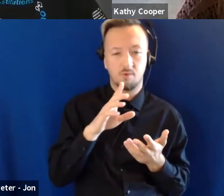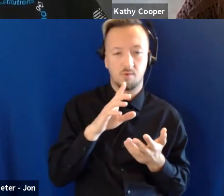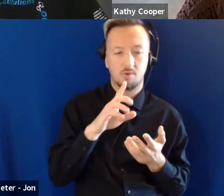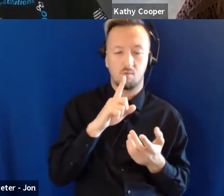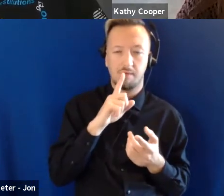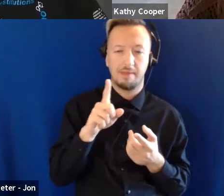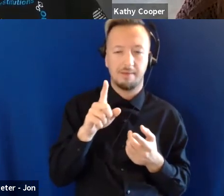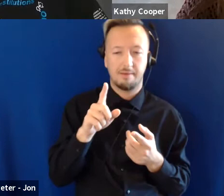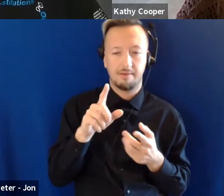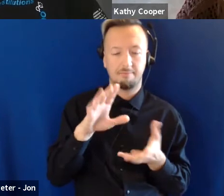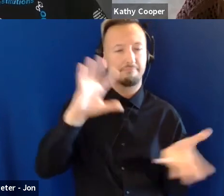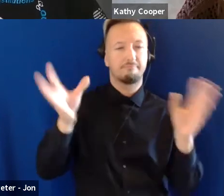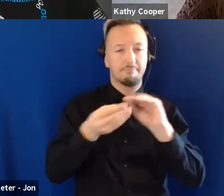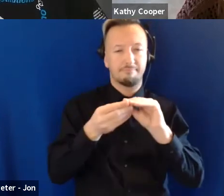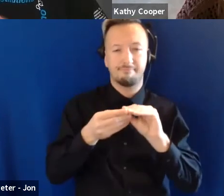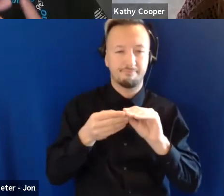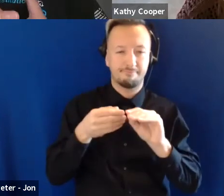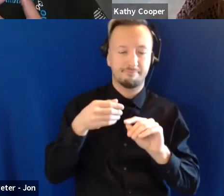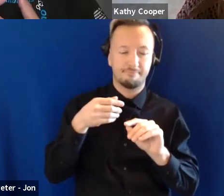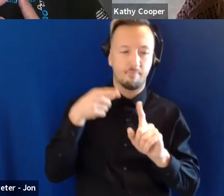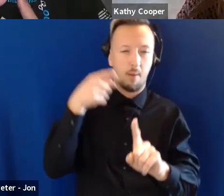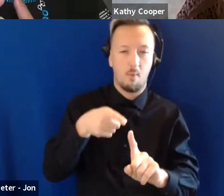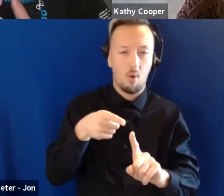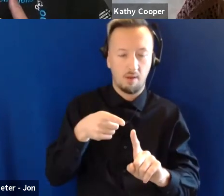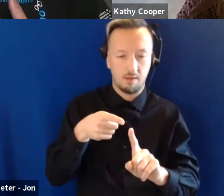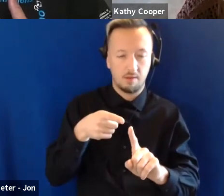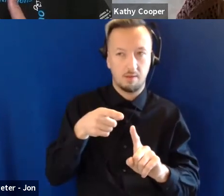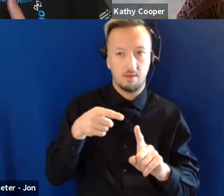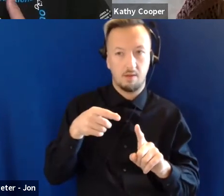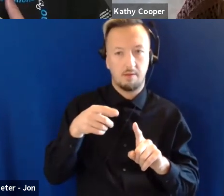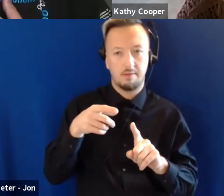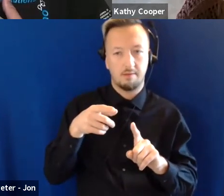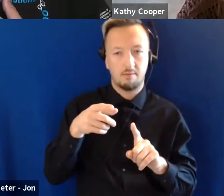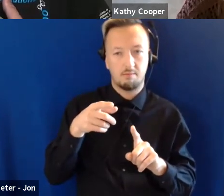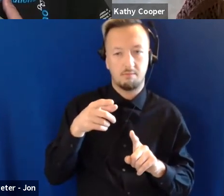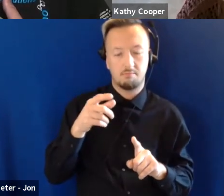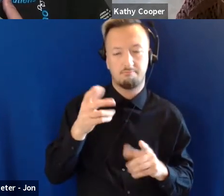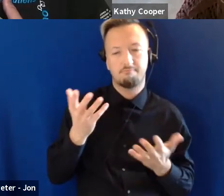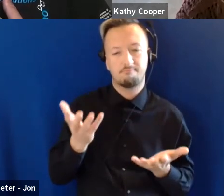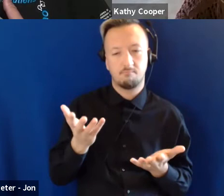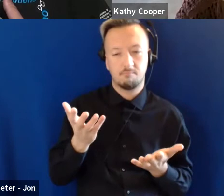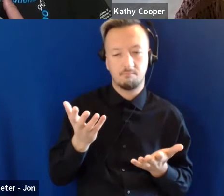we have here for today is this notion that